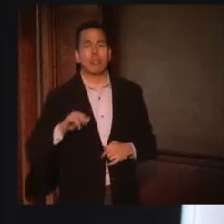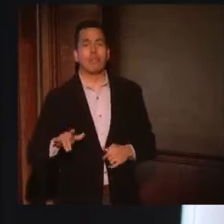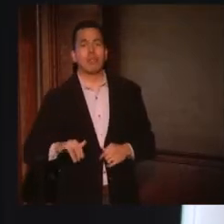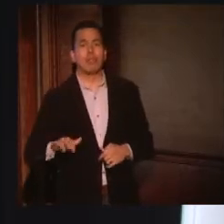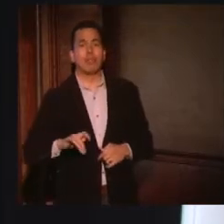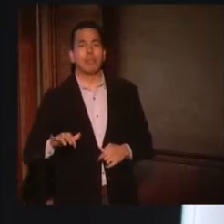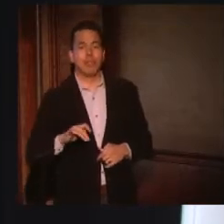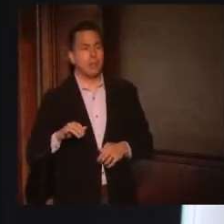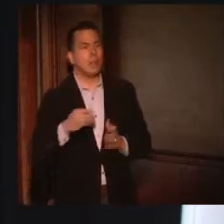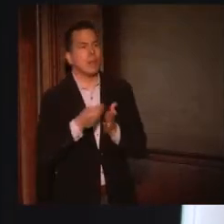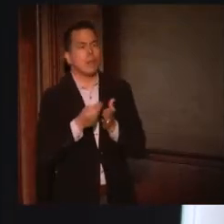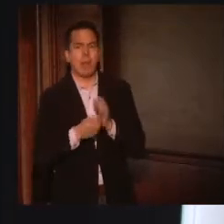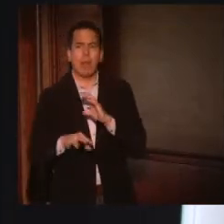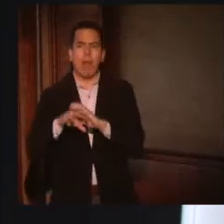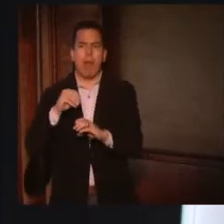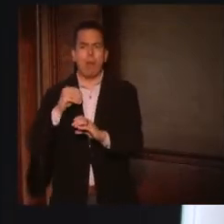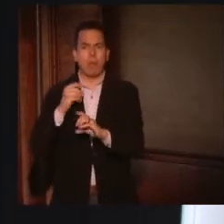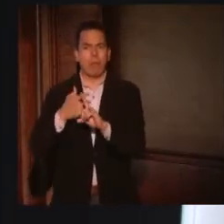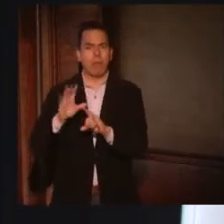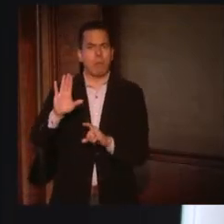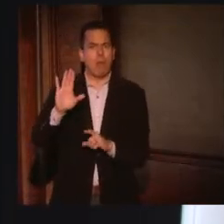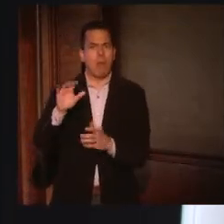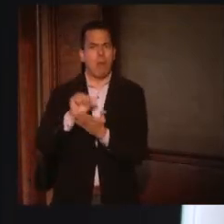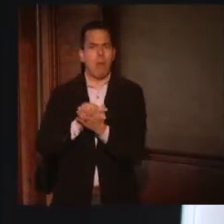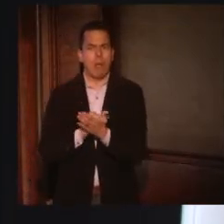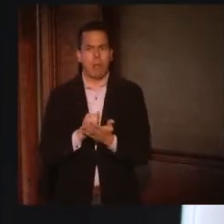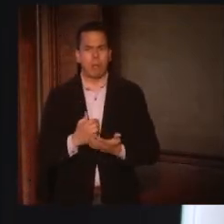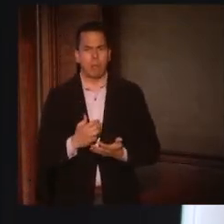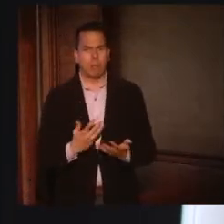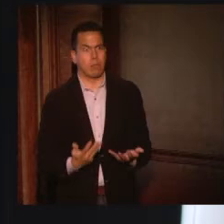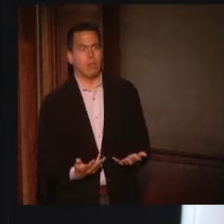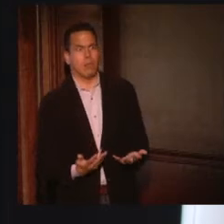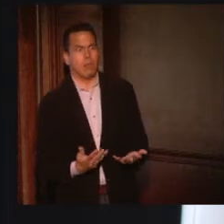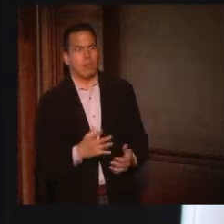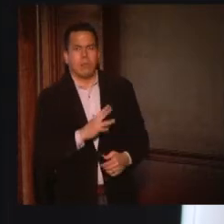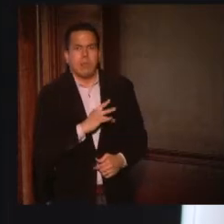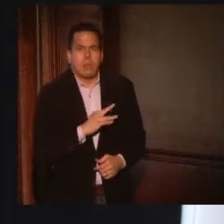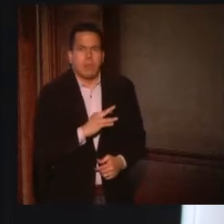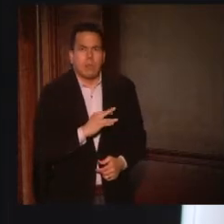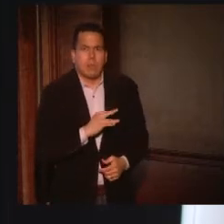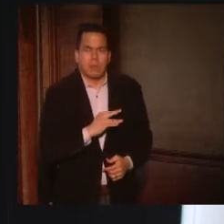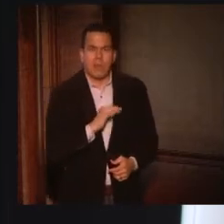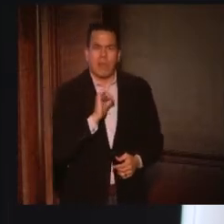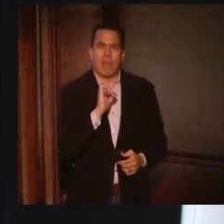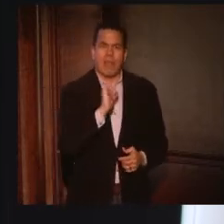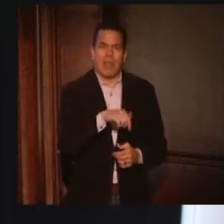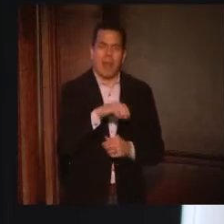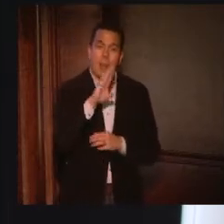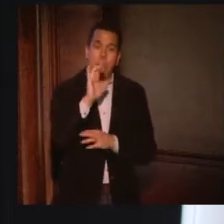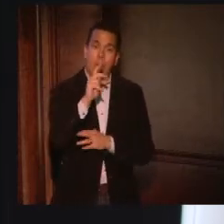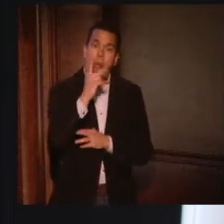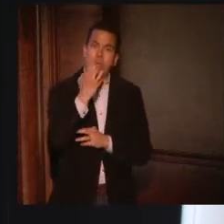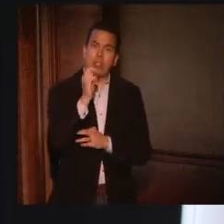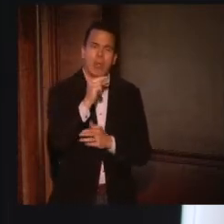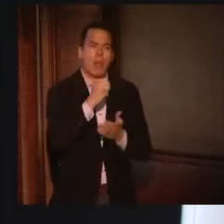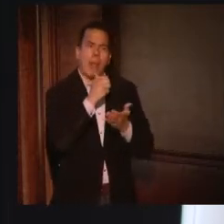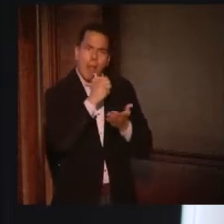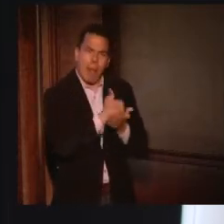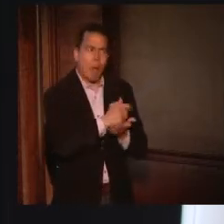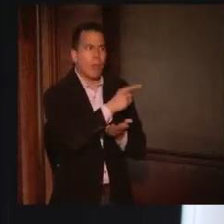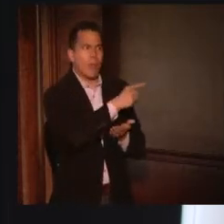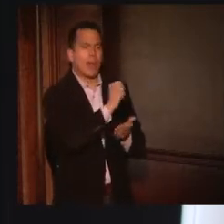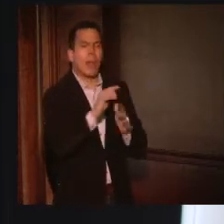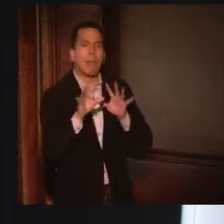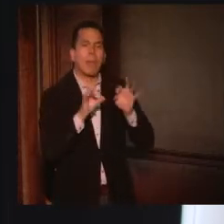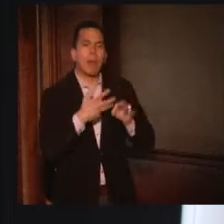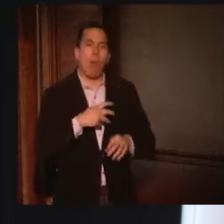redeem whatever they want to buy. So what this does, it gives them back the dignity of choosing their own food, so not